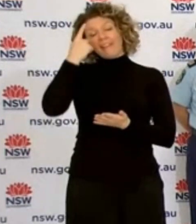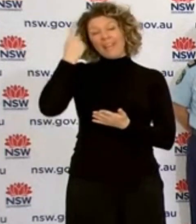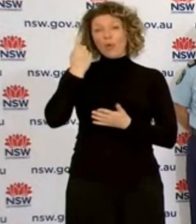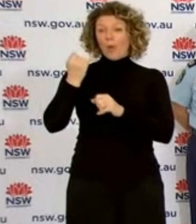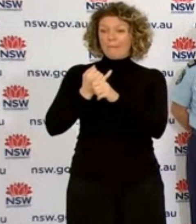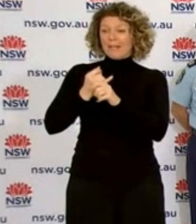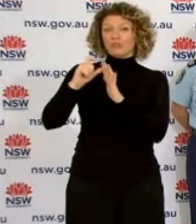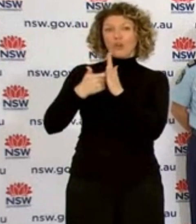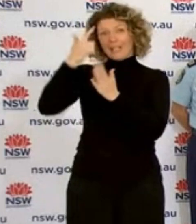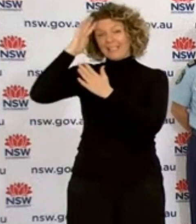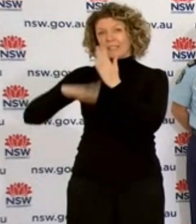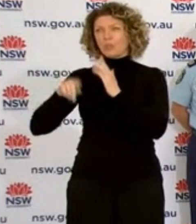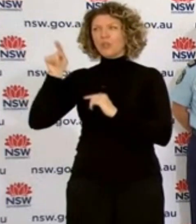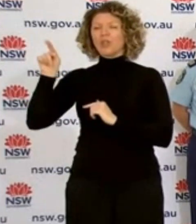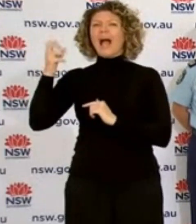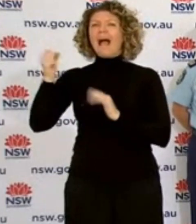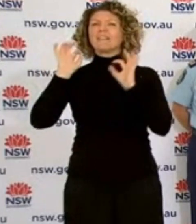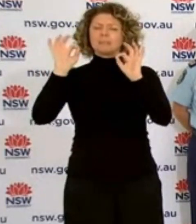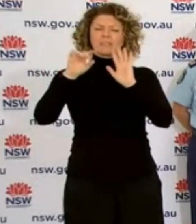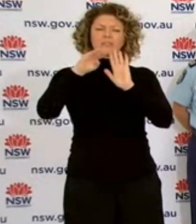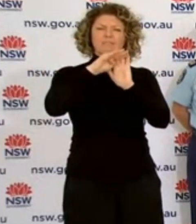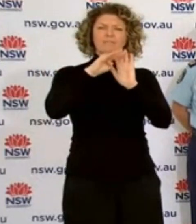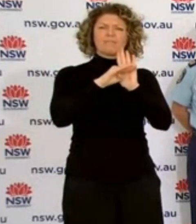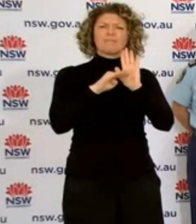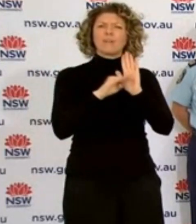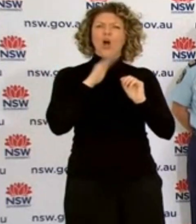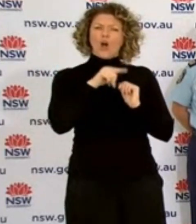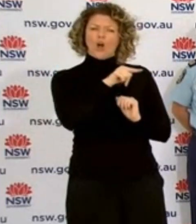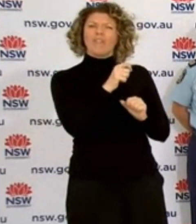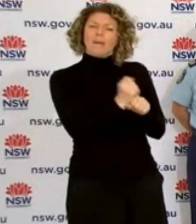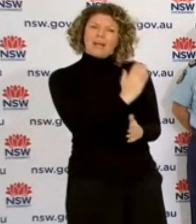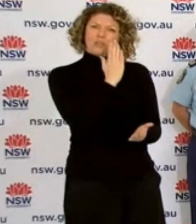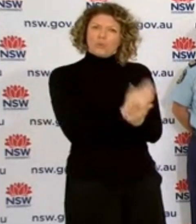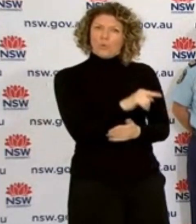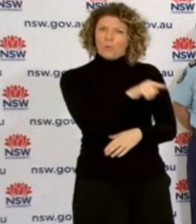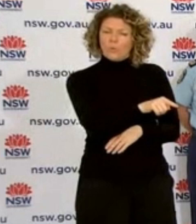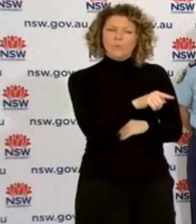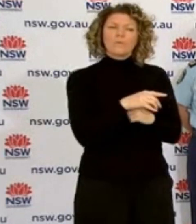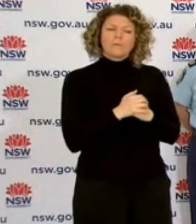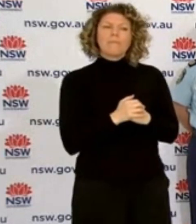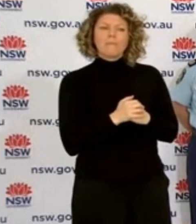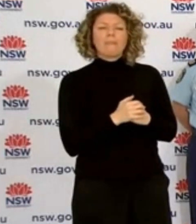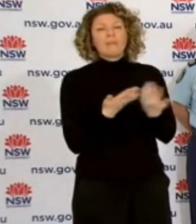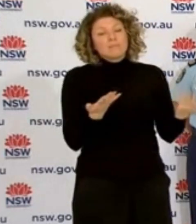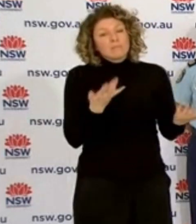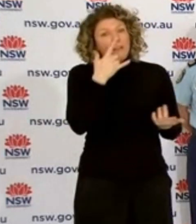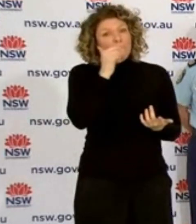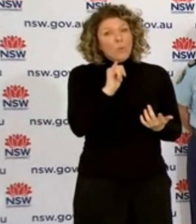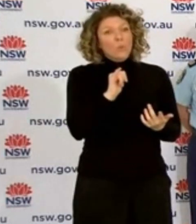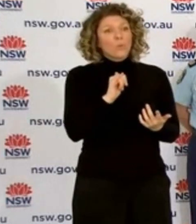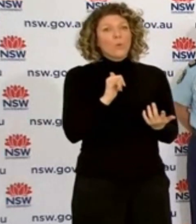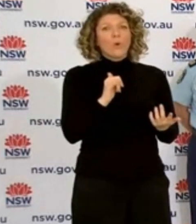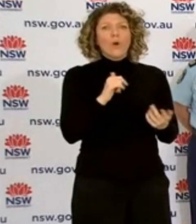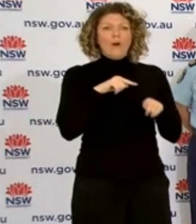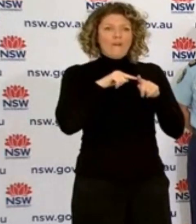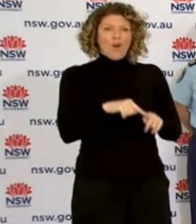Chant to comment on that because it's a specific policy we put in place to make sure, again, that unfortunately it's not always